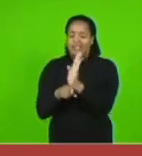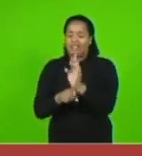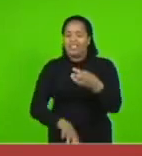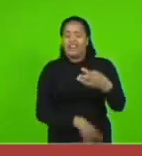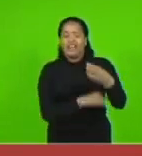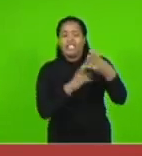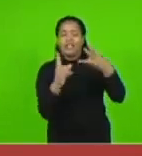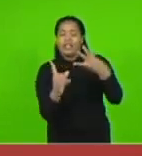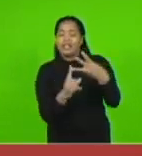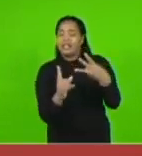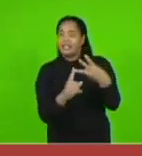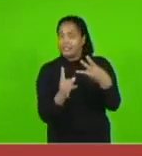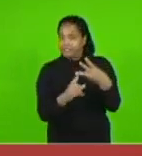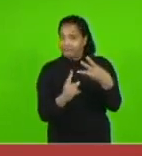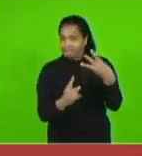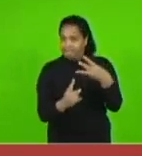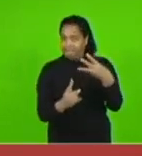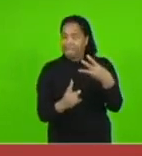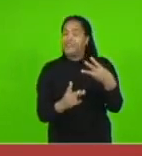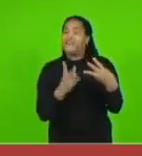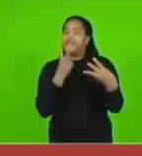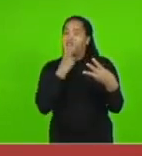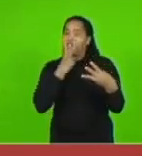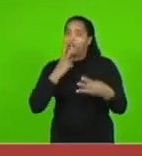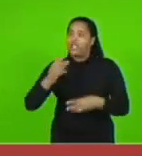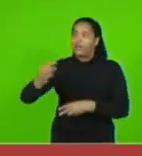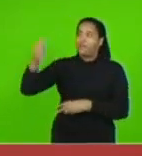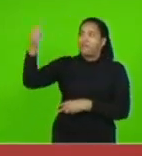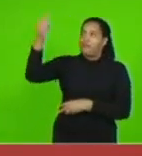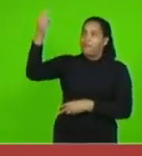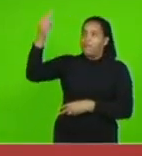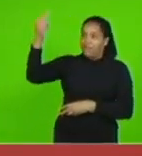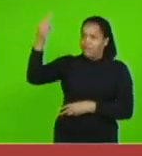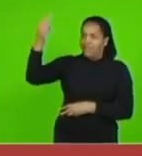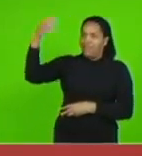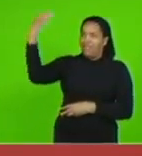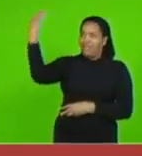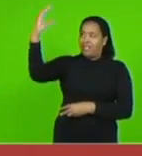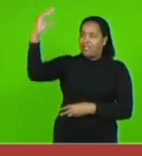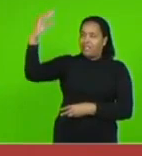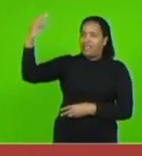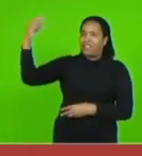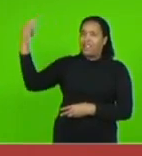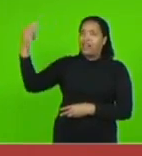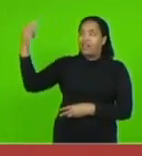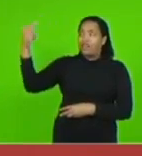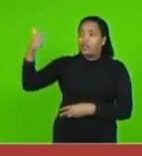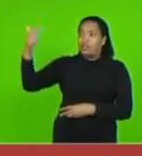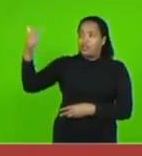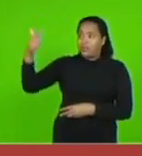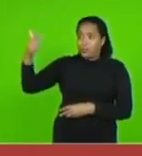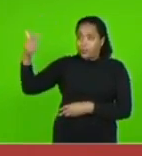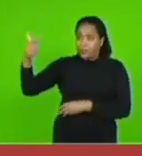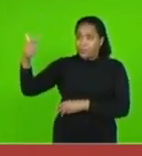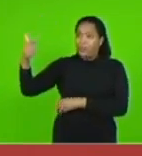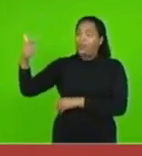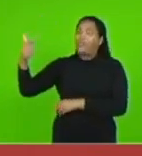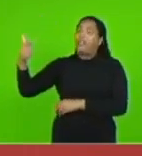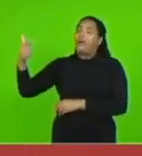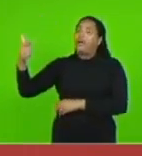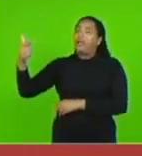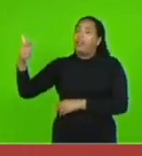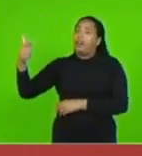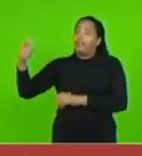and have had a lot of visitors. In Vitória, and Fundão. They are in